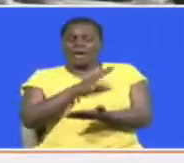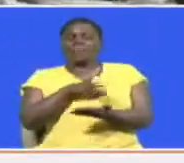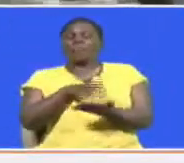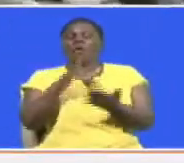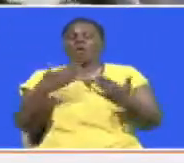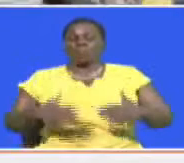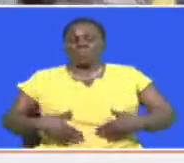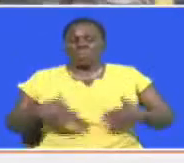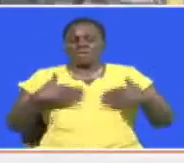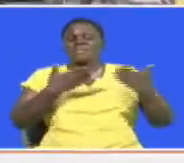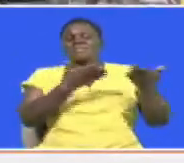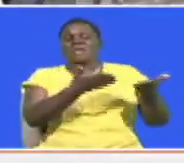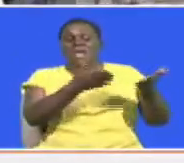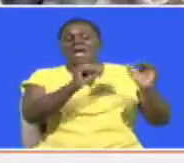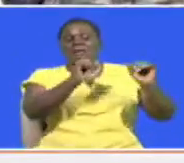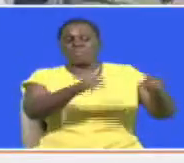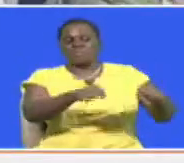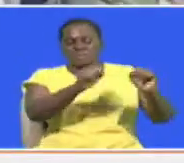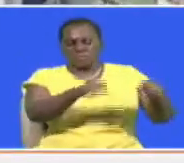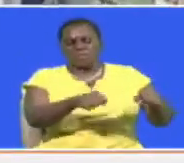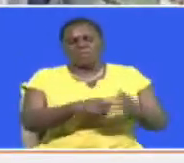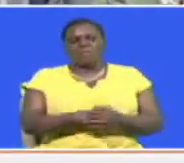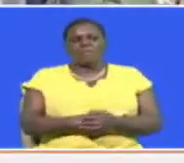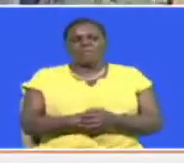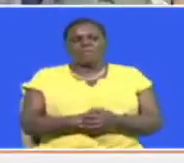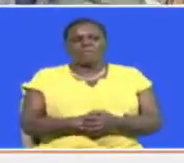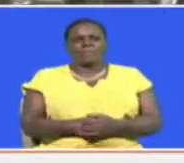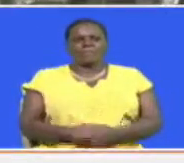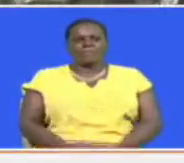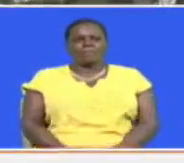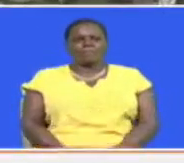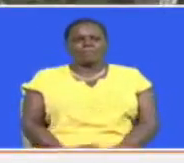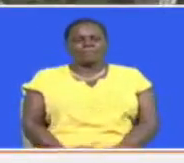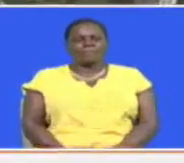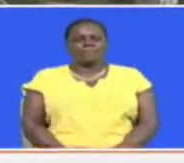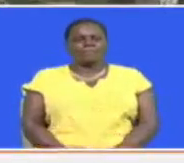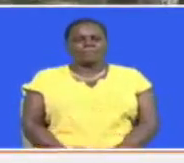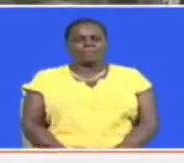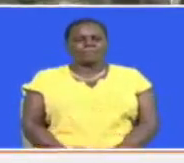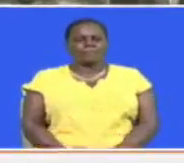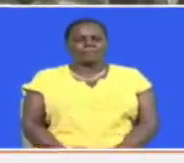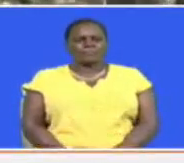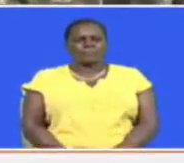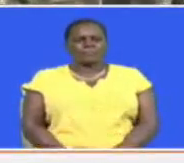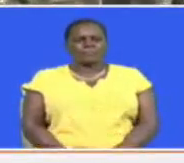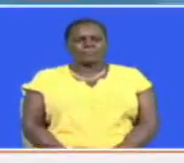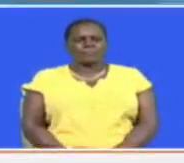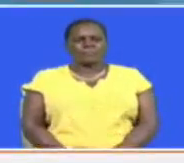bodies could still be buried there. David Muthoka, KTN News,